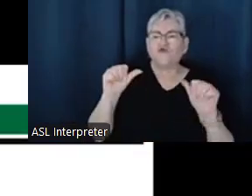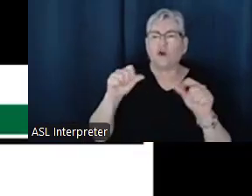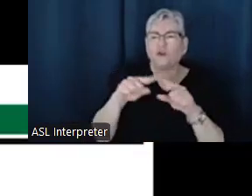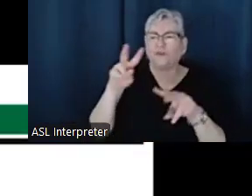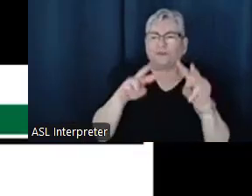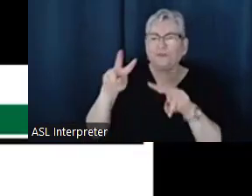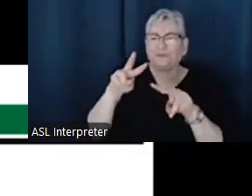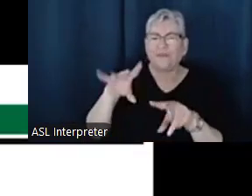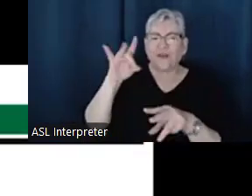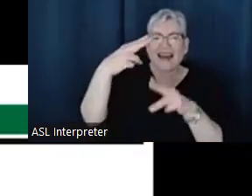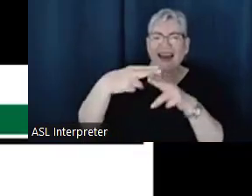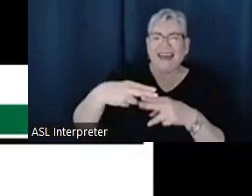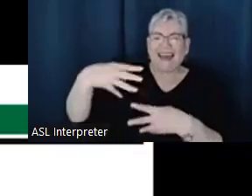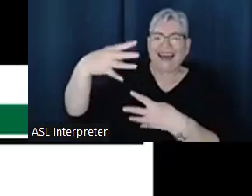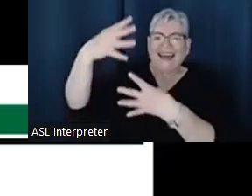the attendance.